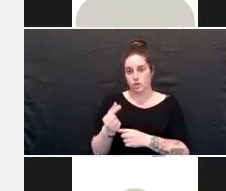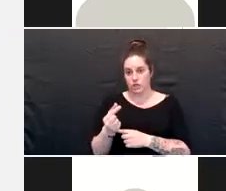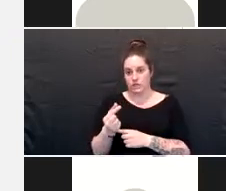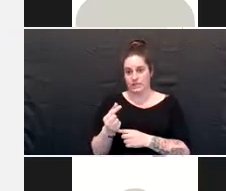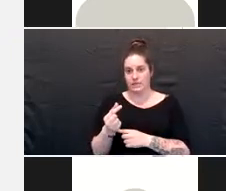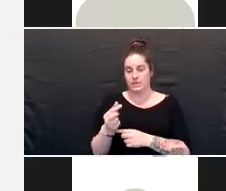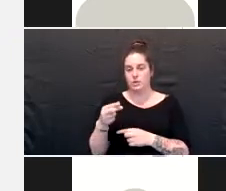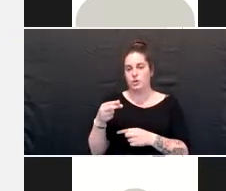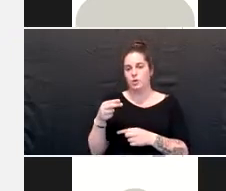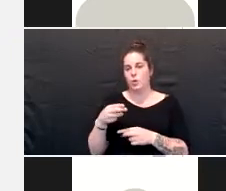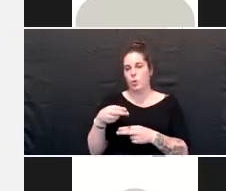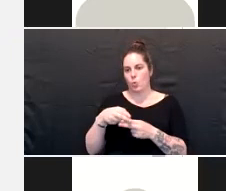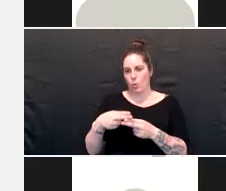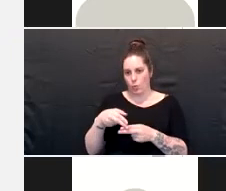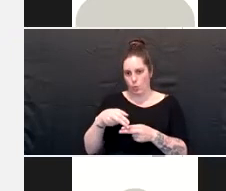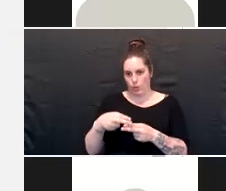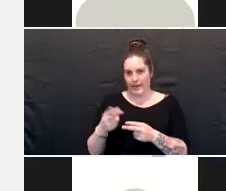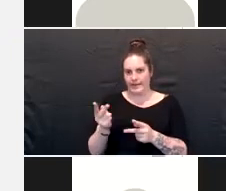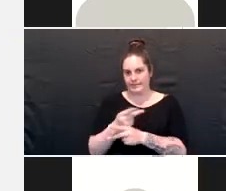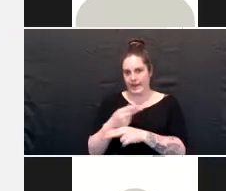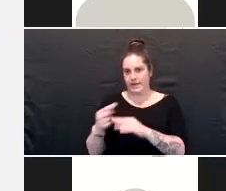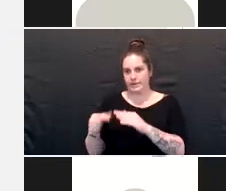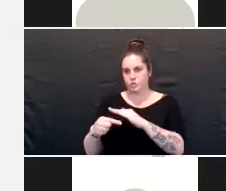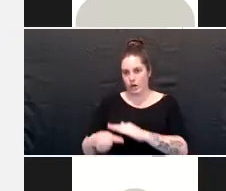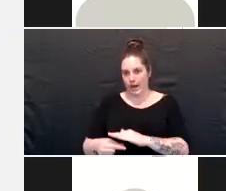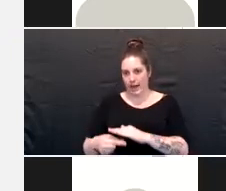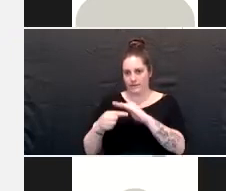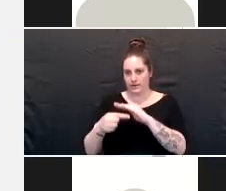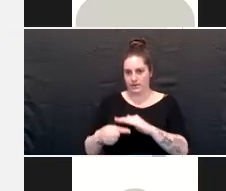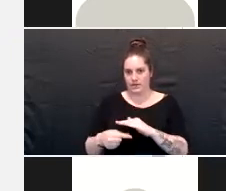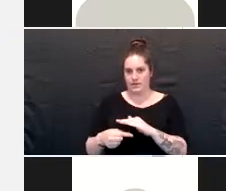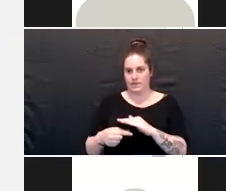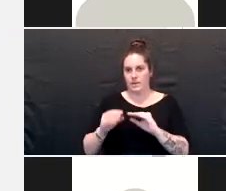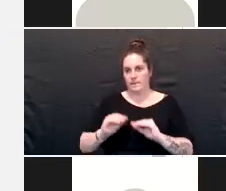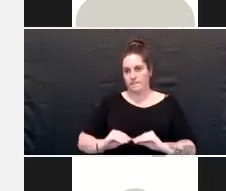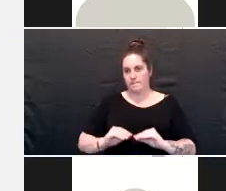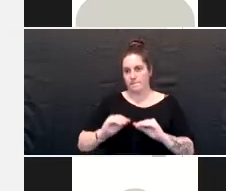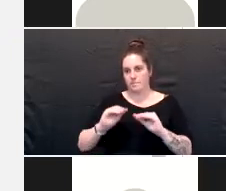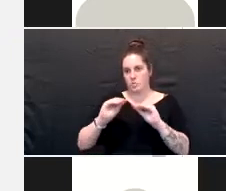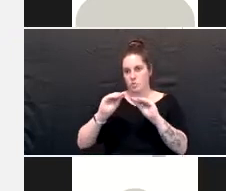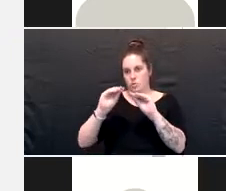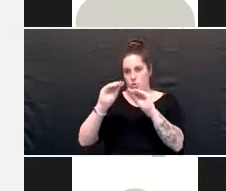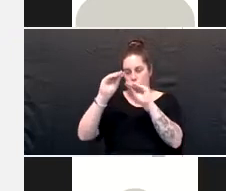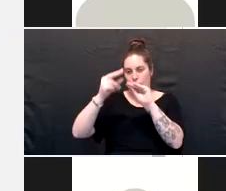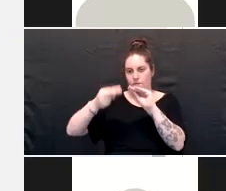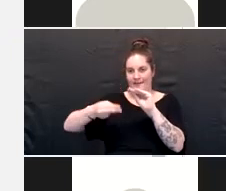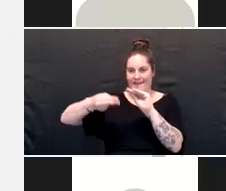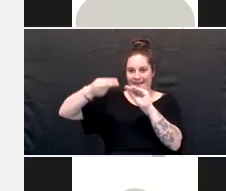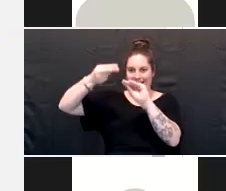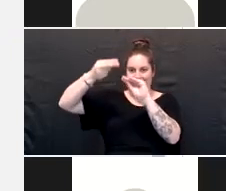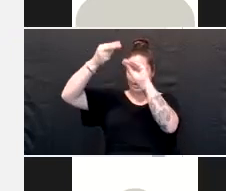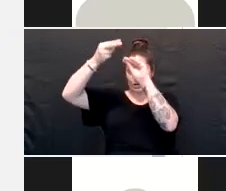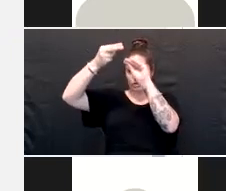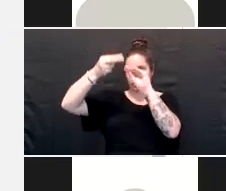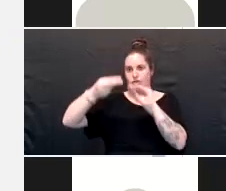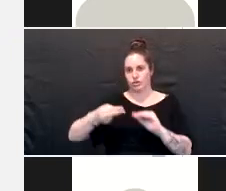weight, and we're moving it through a displacement, height h. Okay, because if